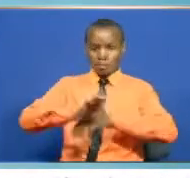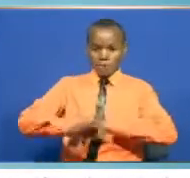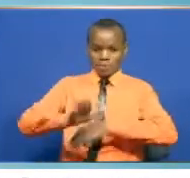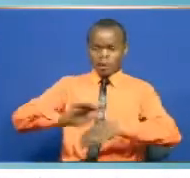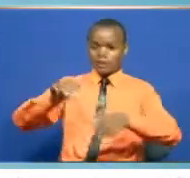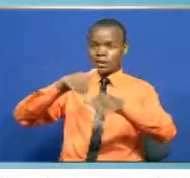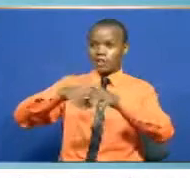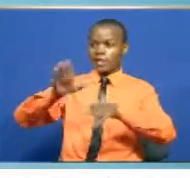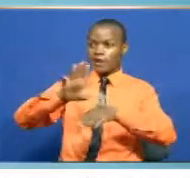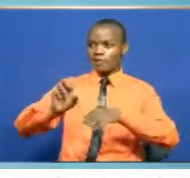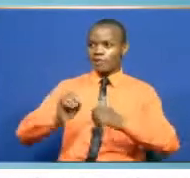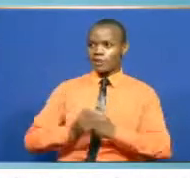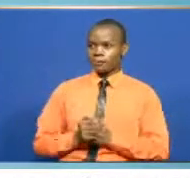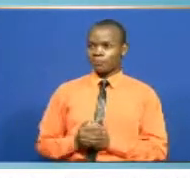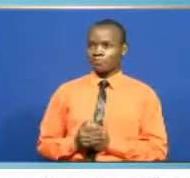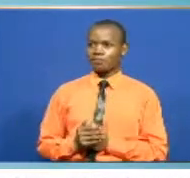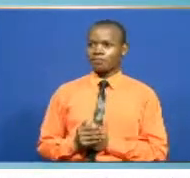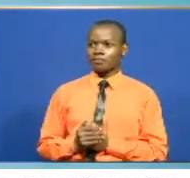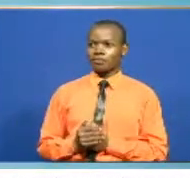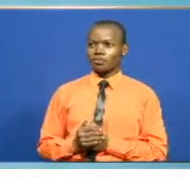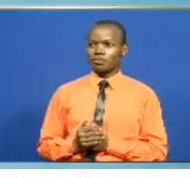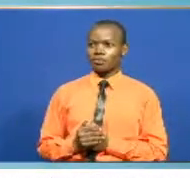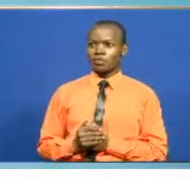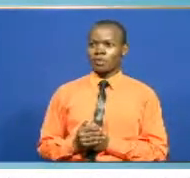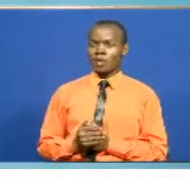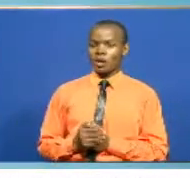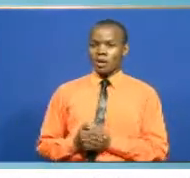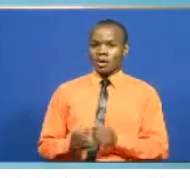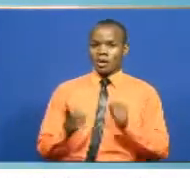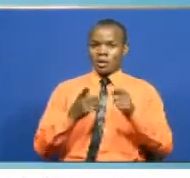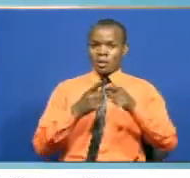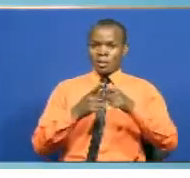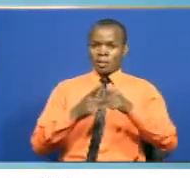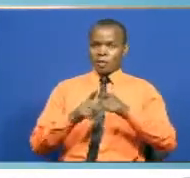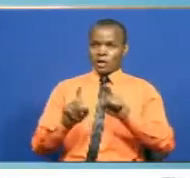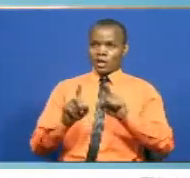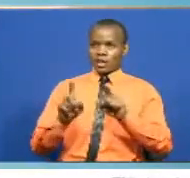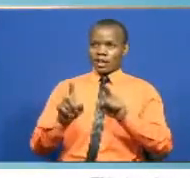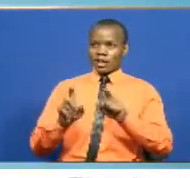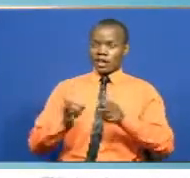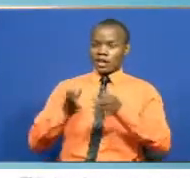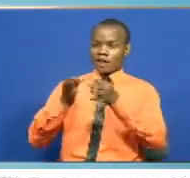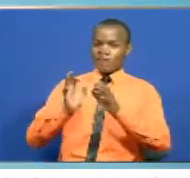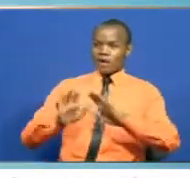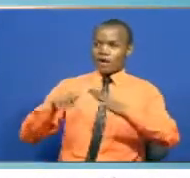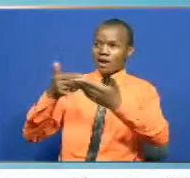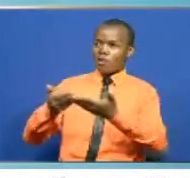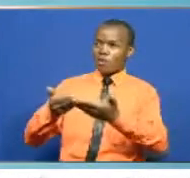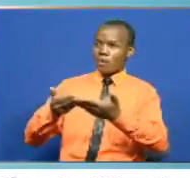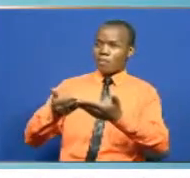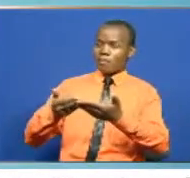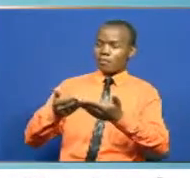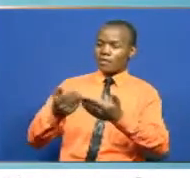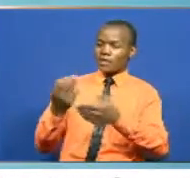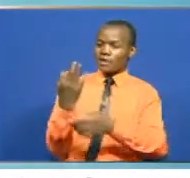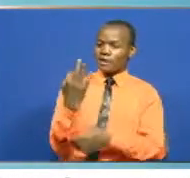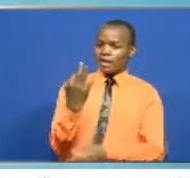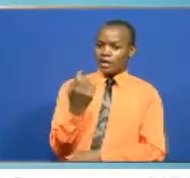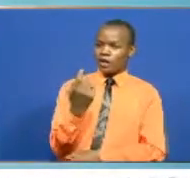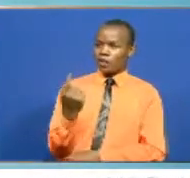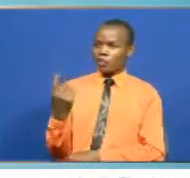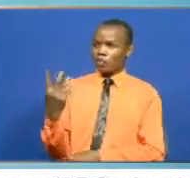continent. But honestly, if you look at it, the demographic of basketball right now in the last 3-4 years,